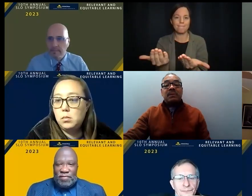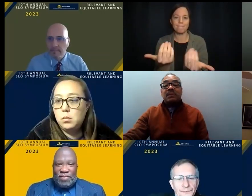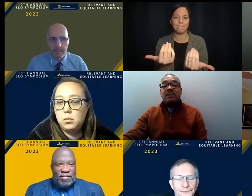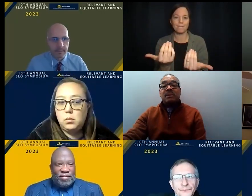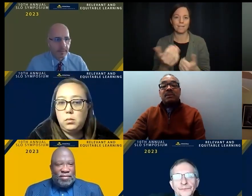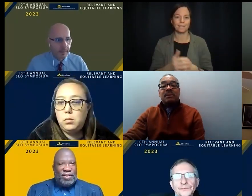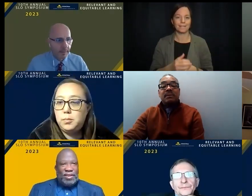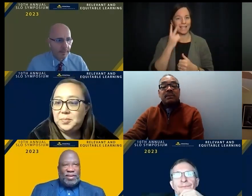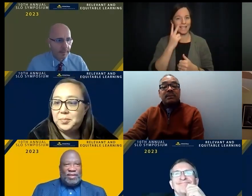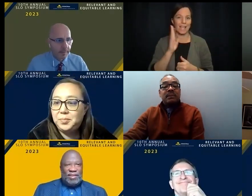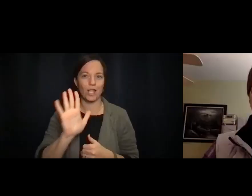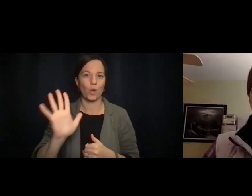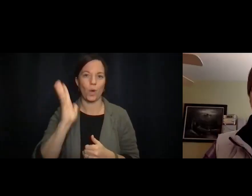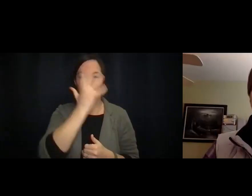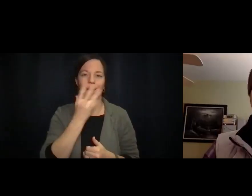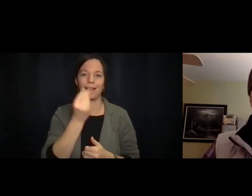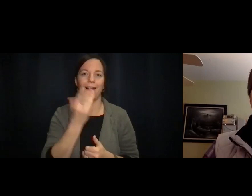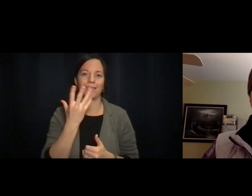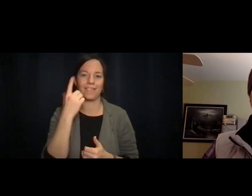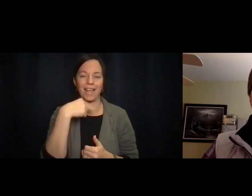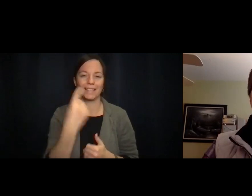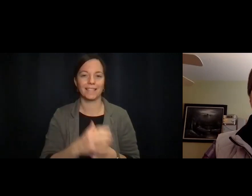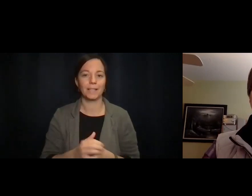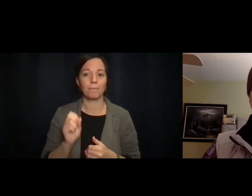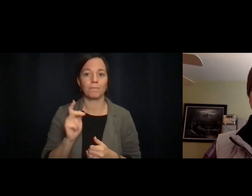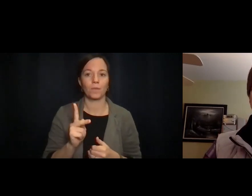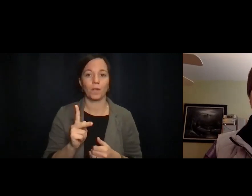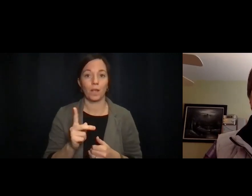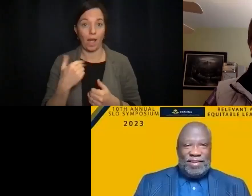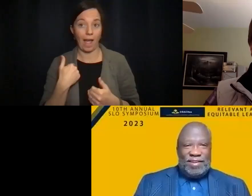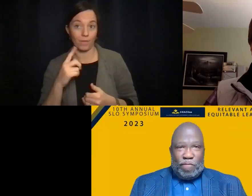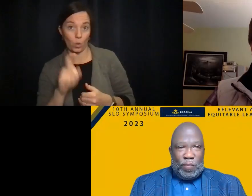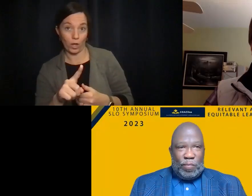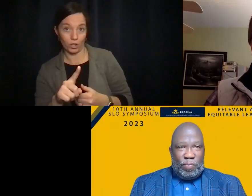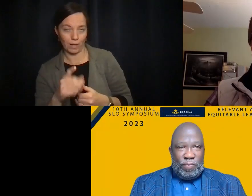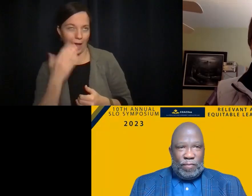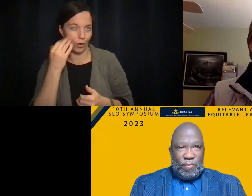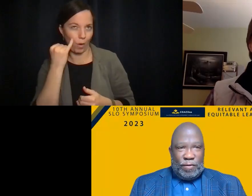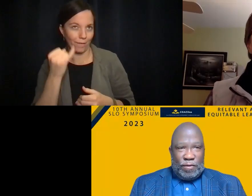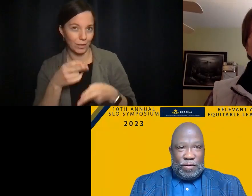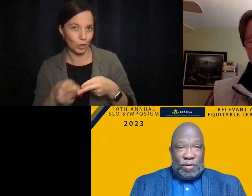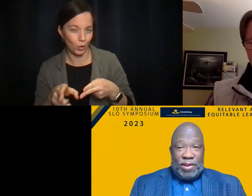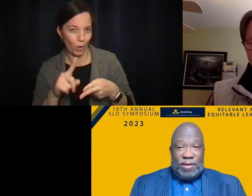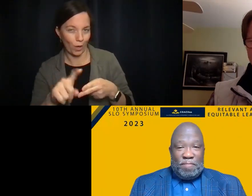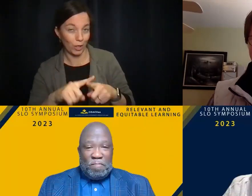your lovely faces. I had a quick question whenever you're ready. I don't know if it's quick or not.